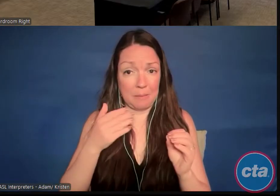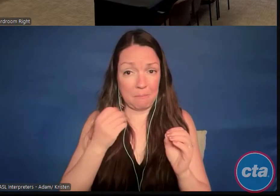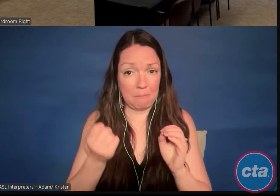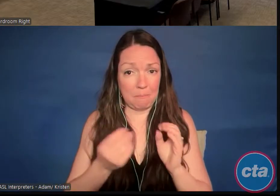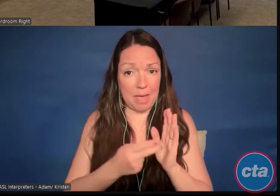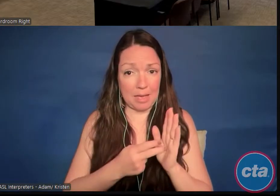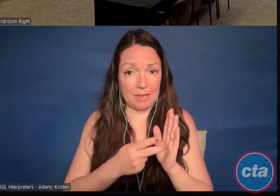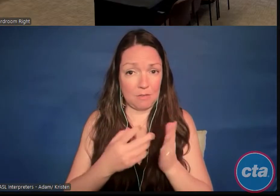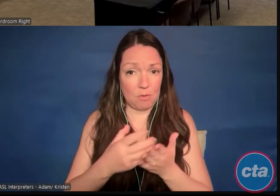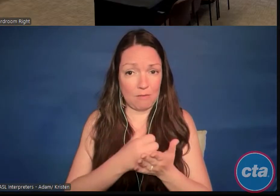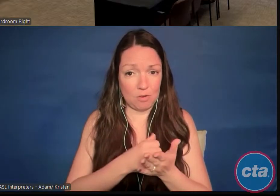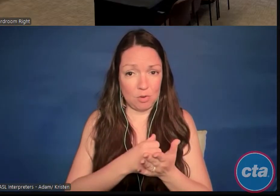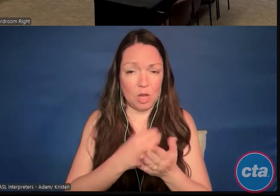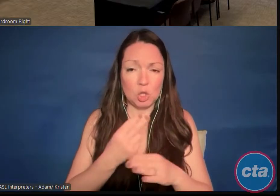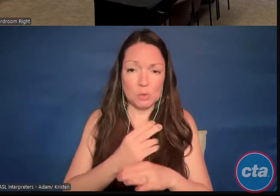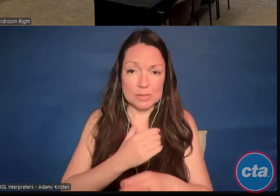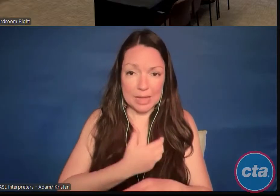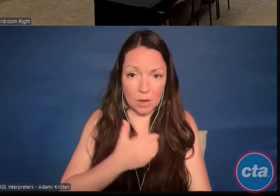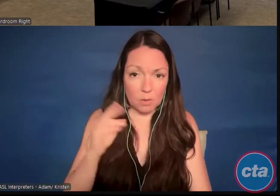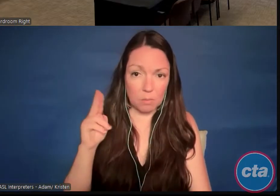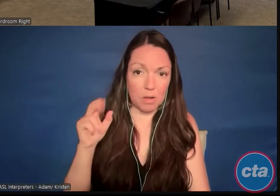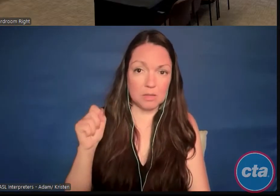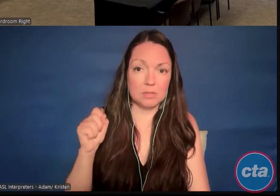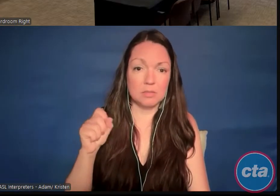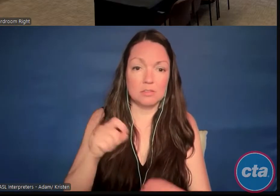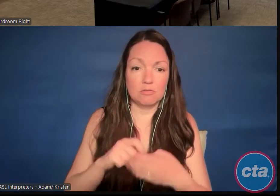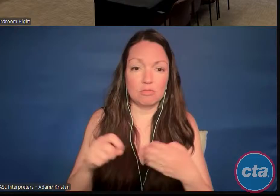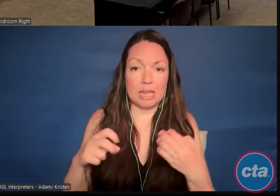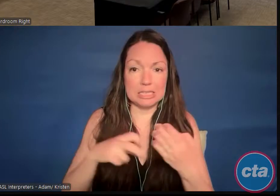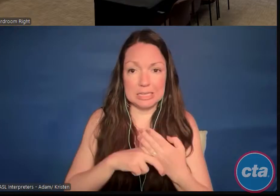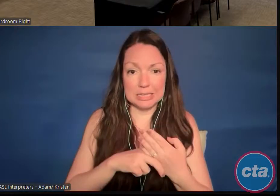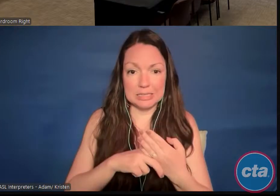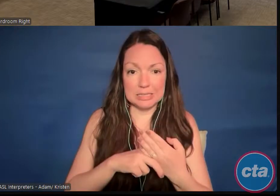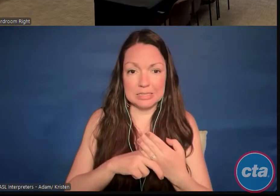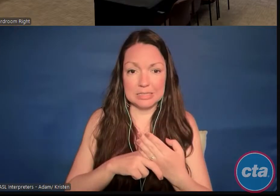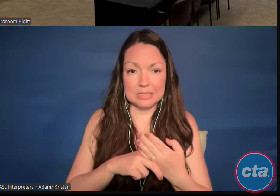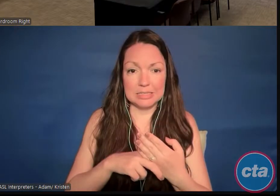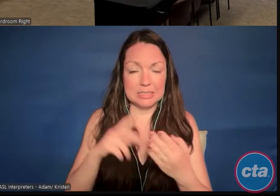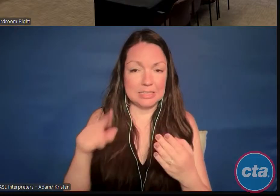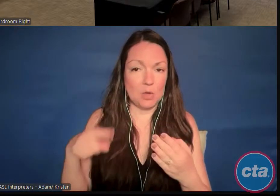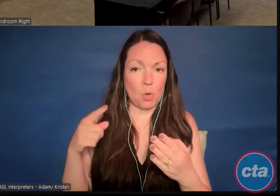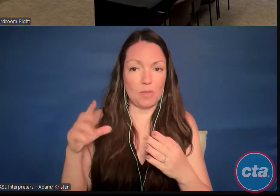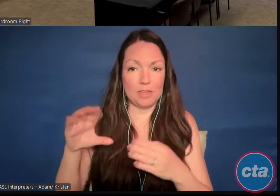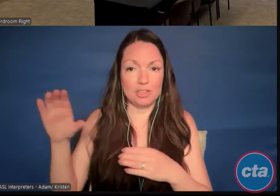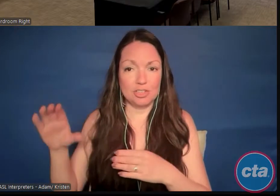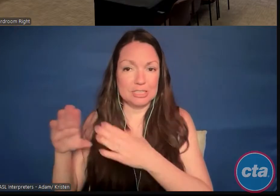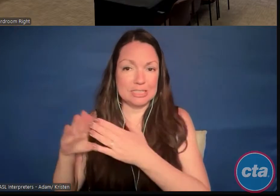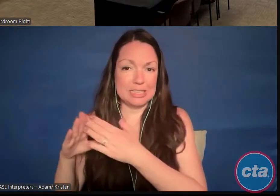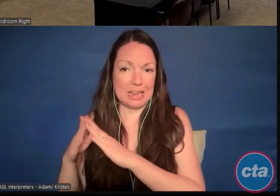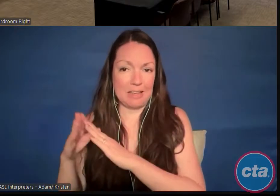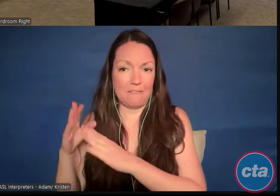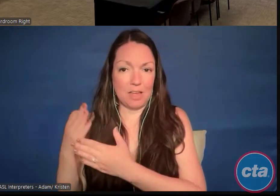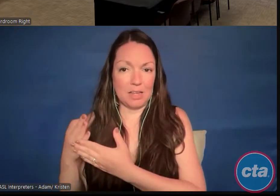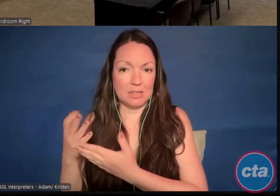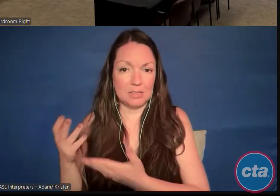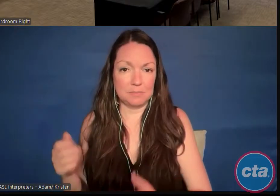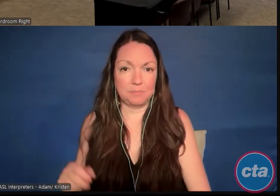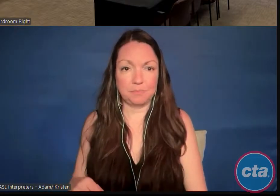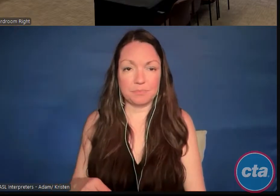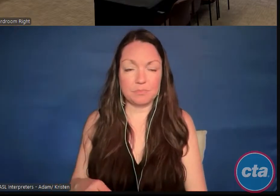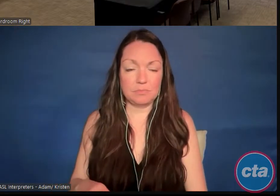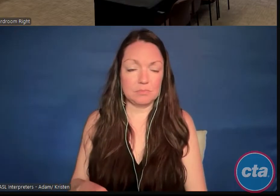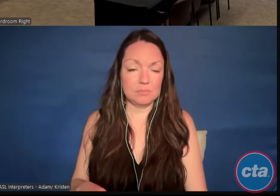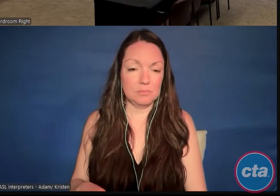revenue, because they're using our buses to write tickets and it's only going to finance. That has nothing to do with the authority. So I